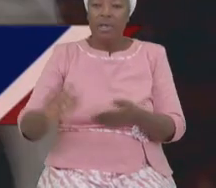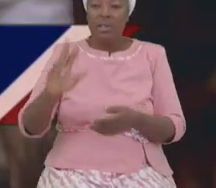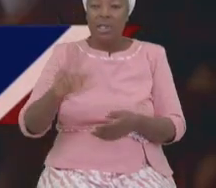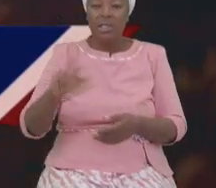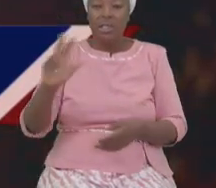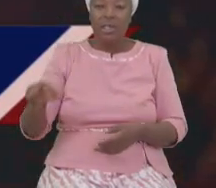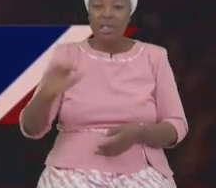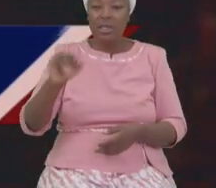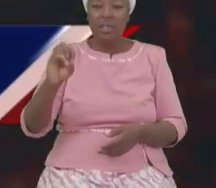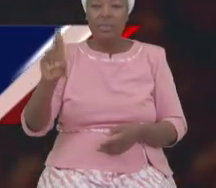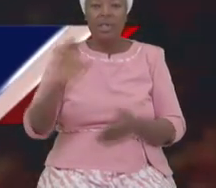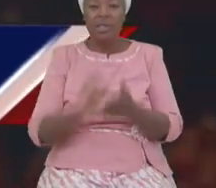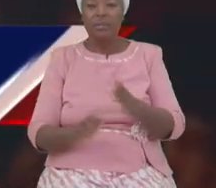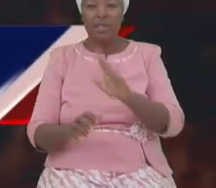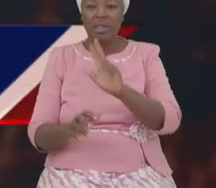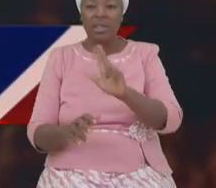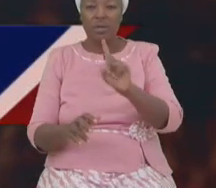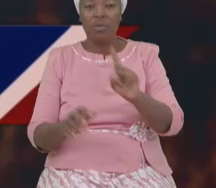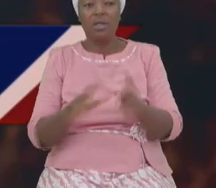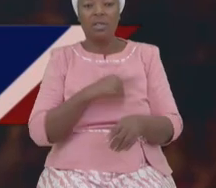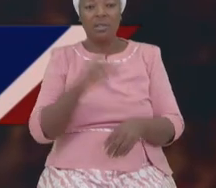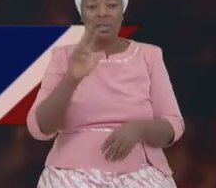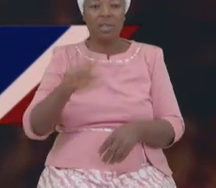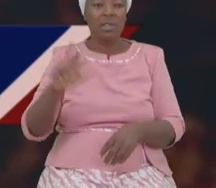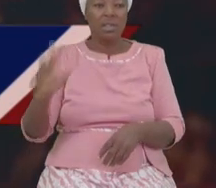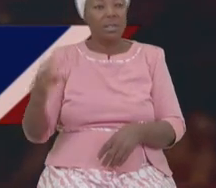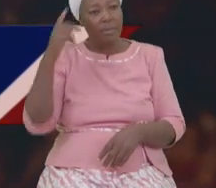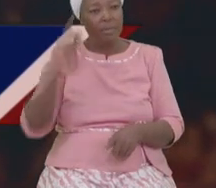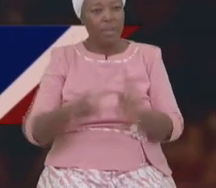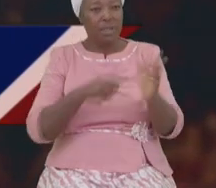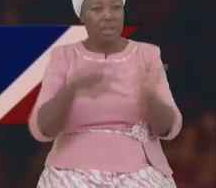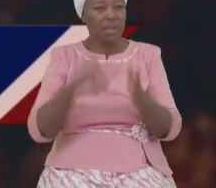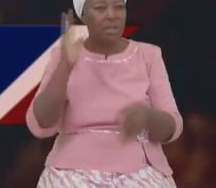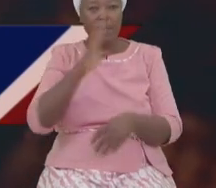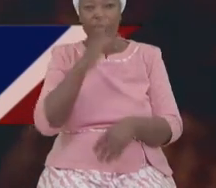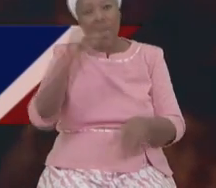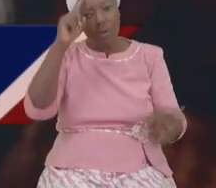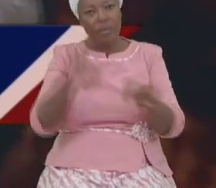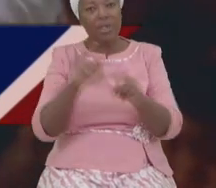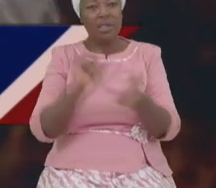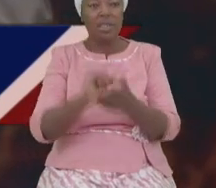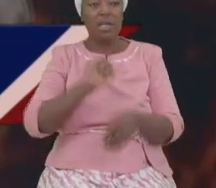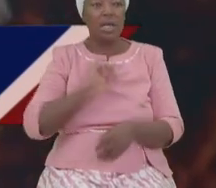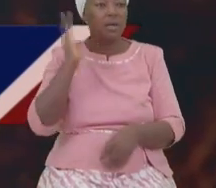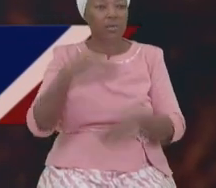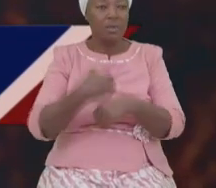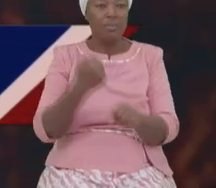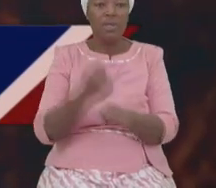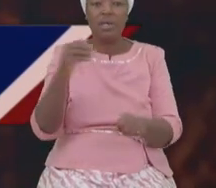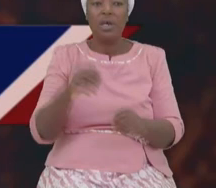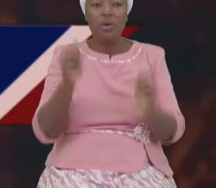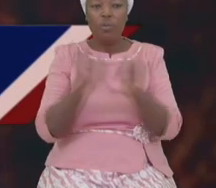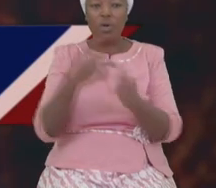33. It says, but they shall be the covenant that I will make in the, with